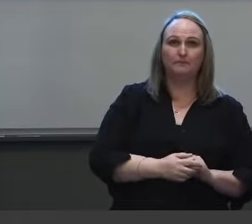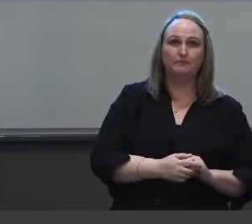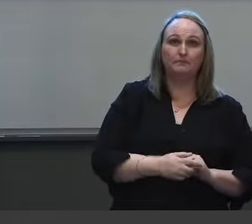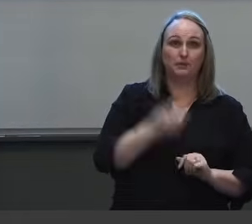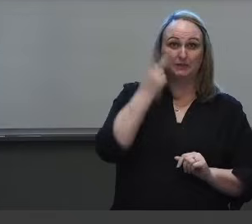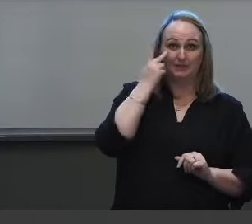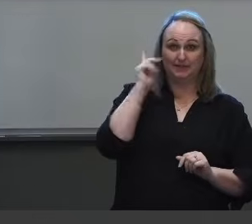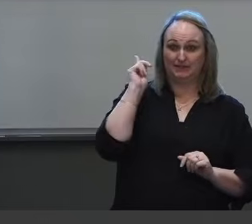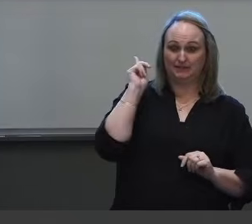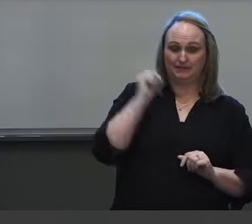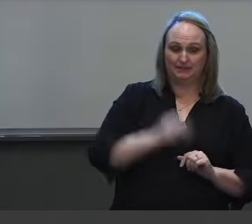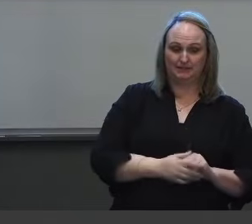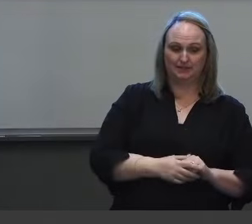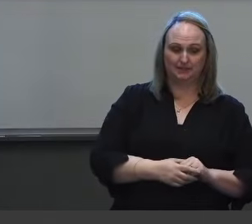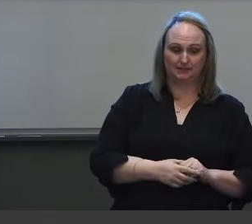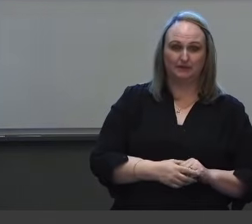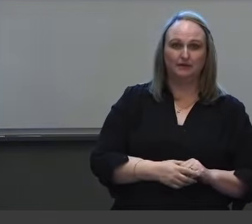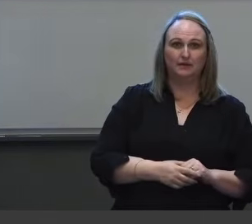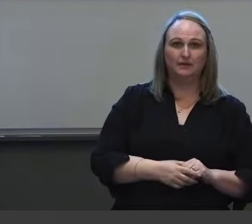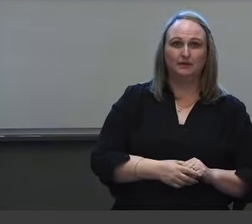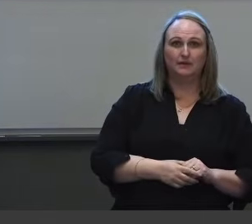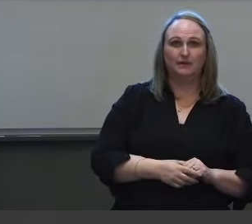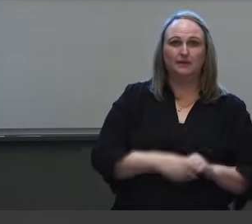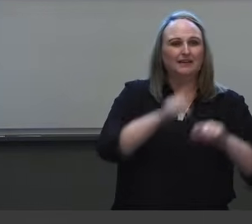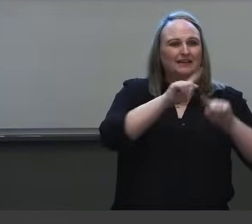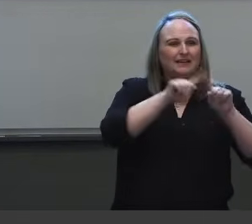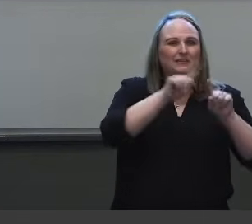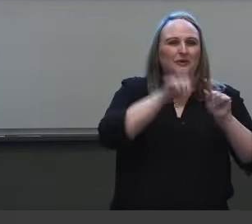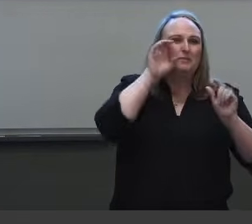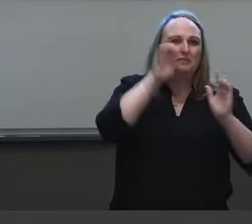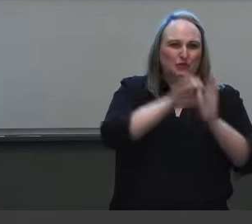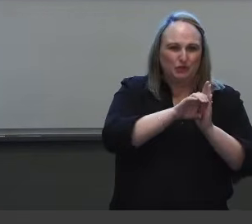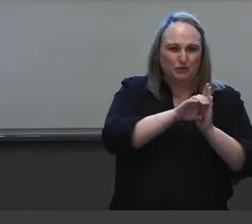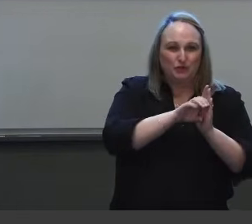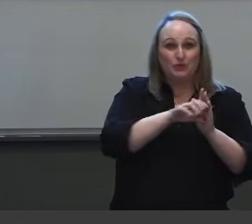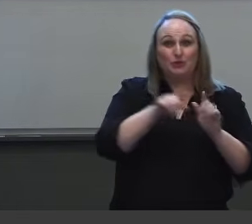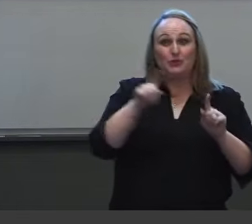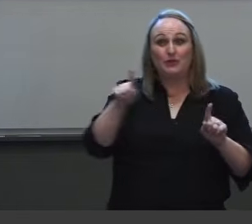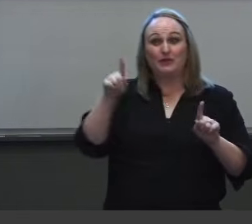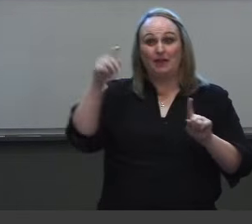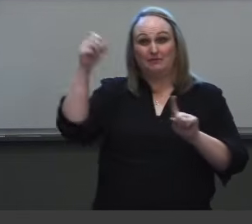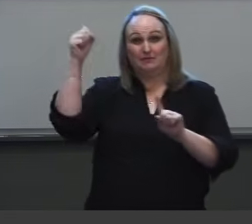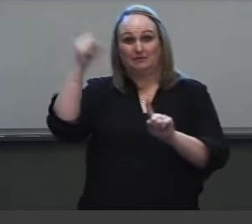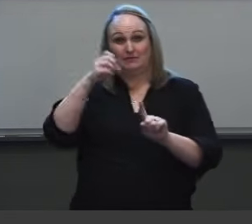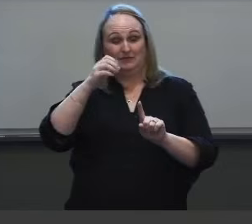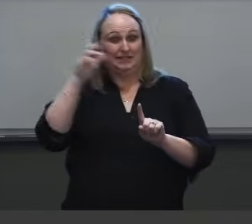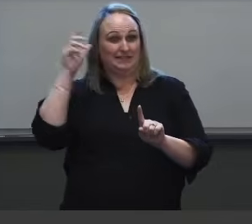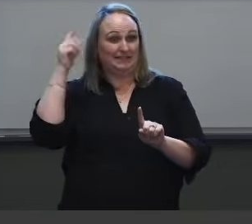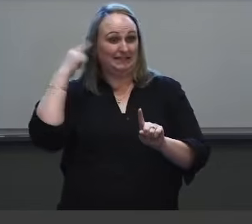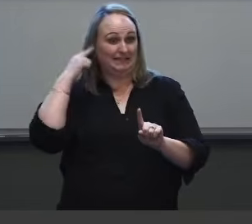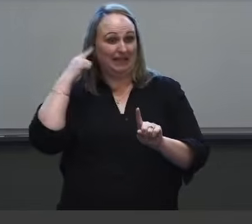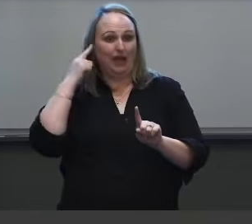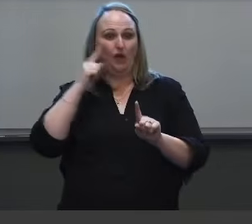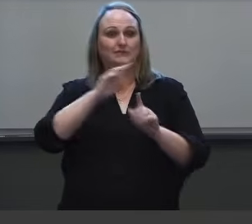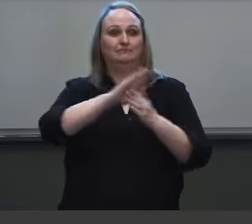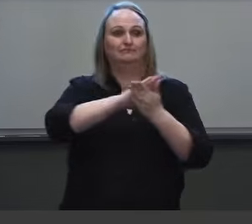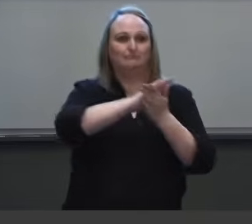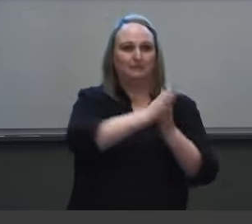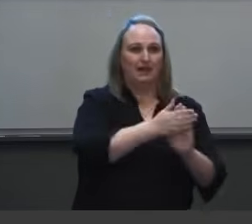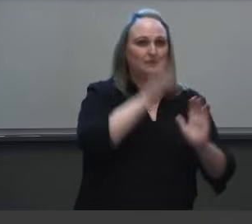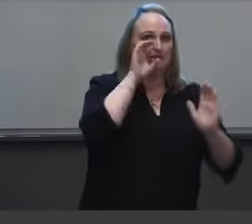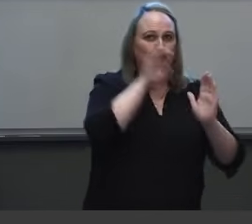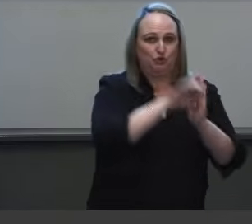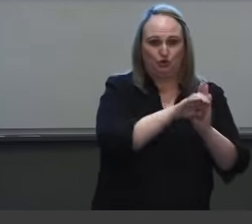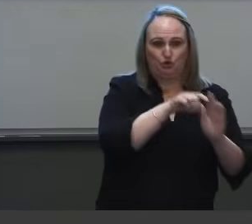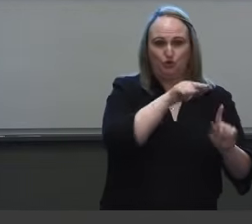can actually see different pictures that are created from various sounds, and you see the differences between them, and